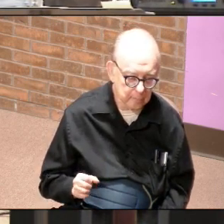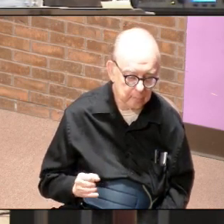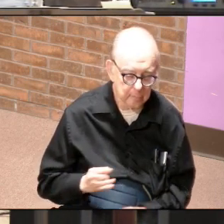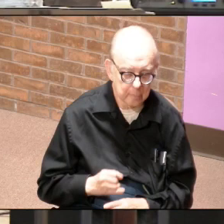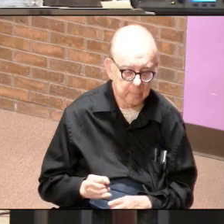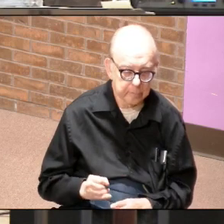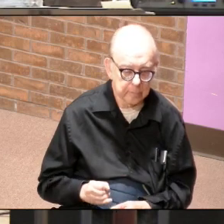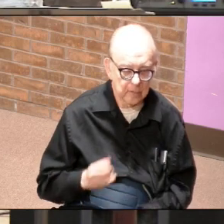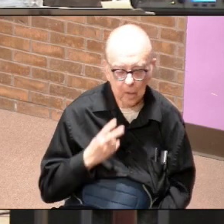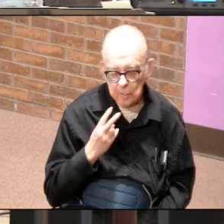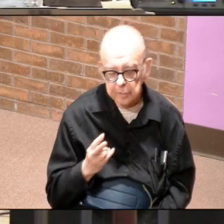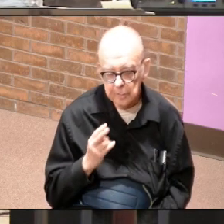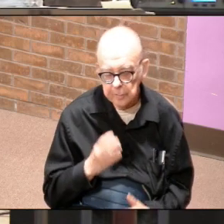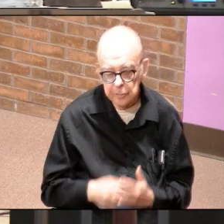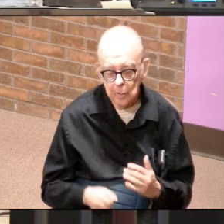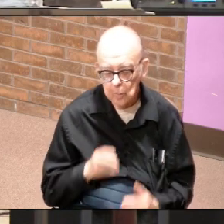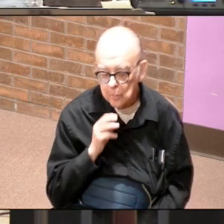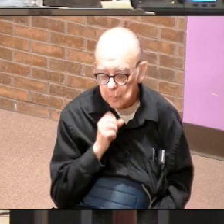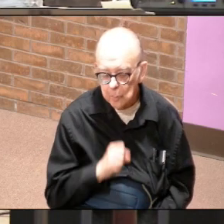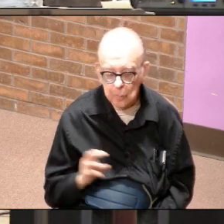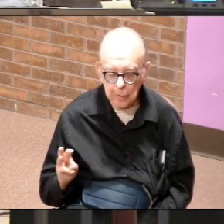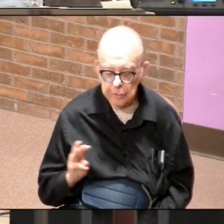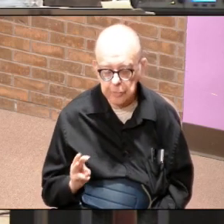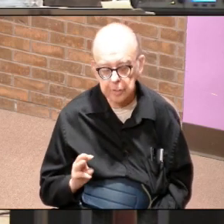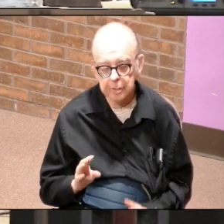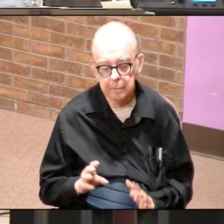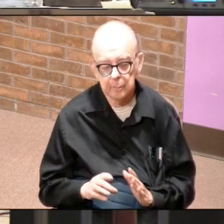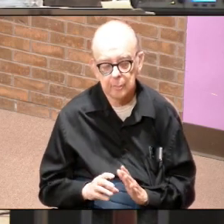some of these old westerns? Okay.